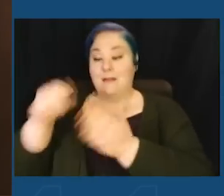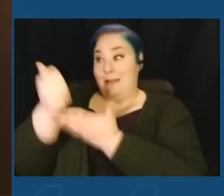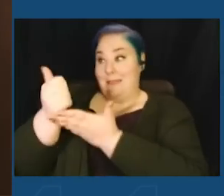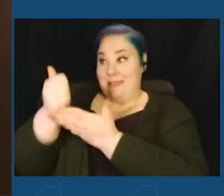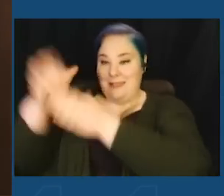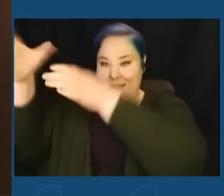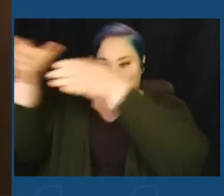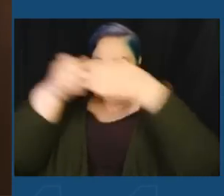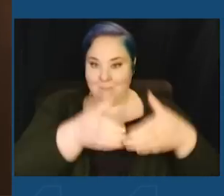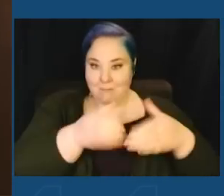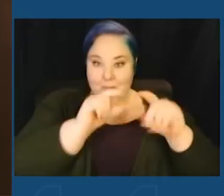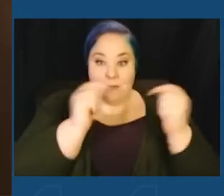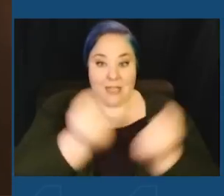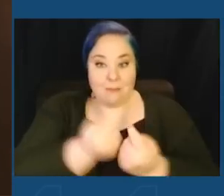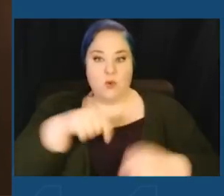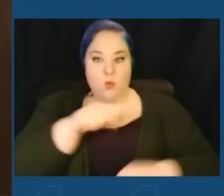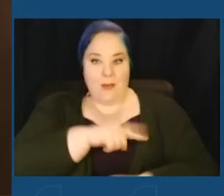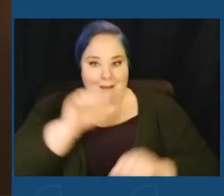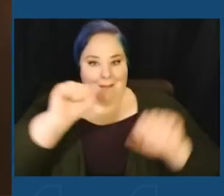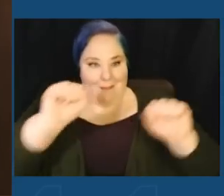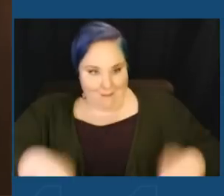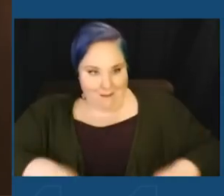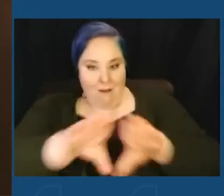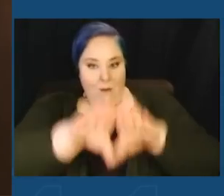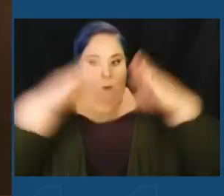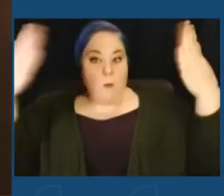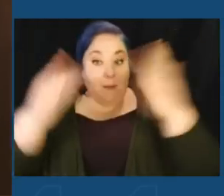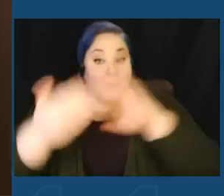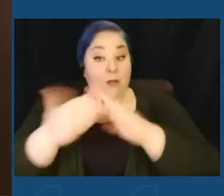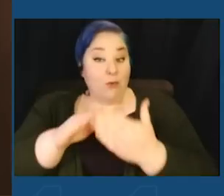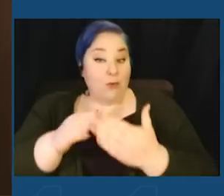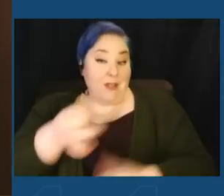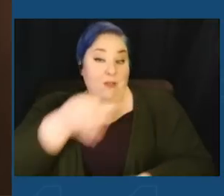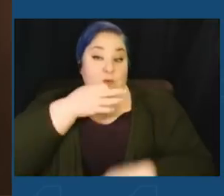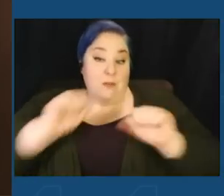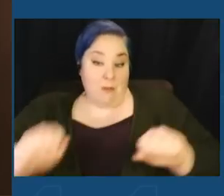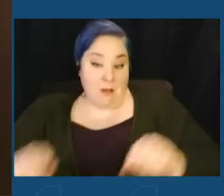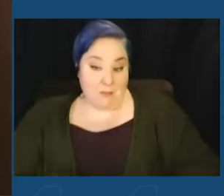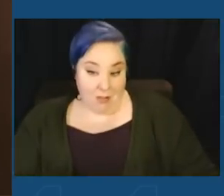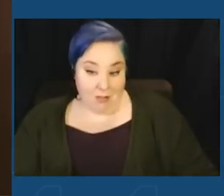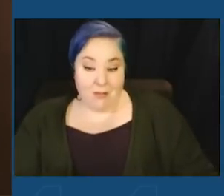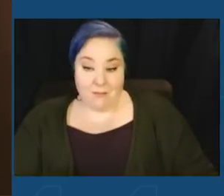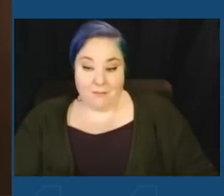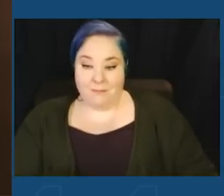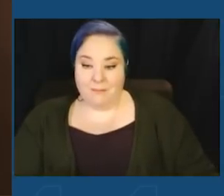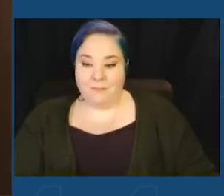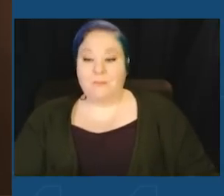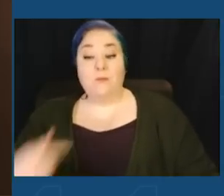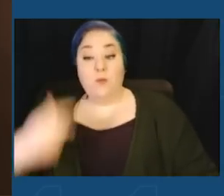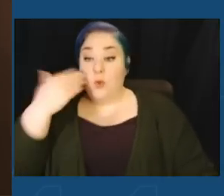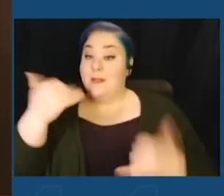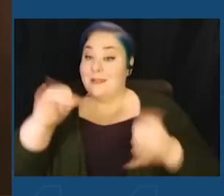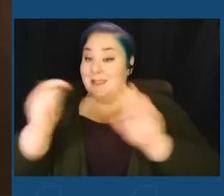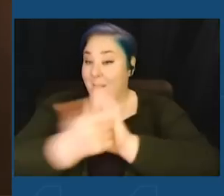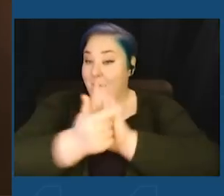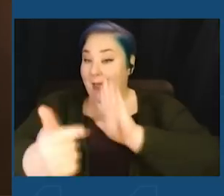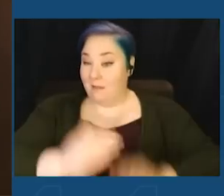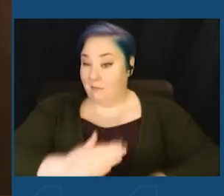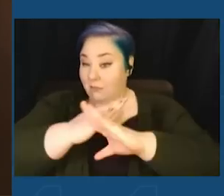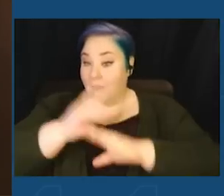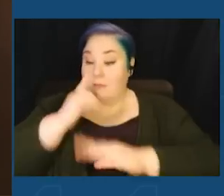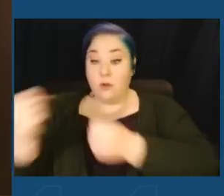community open as quickly as possible. As the mayor noted, there's still a driving ban, of course, in the city of Buffalo, but there also is driving bans in